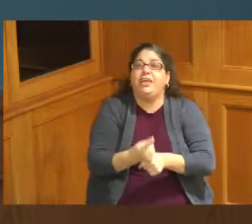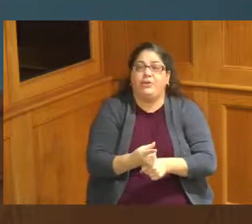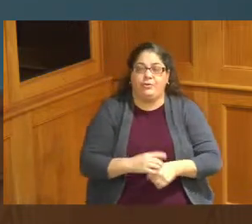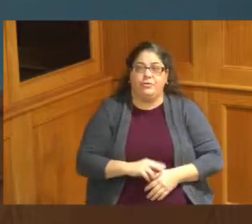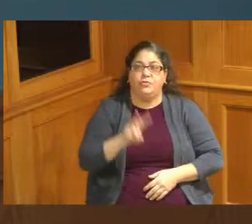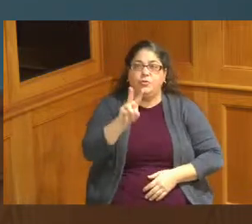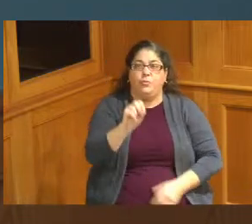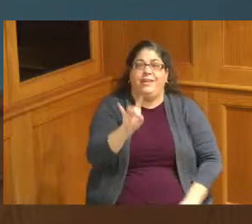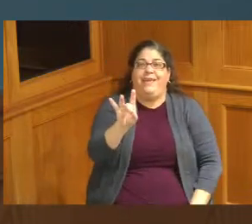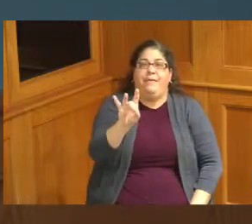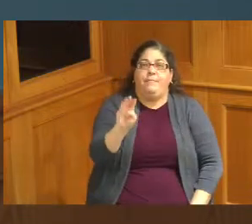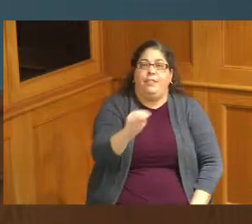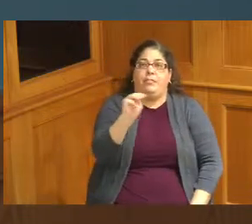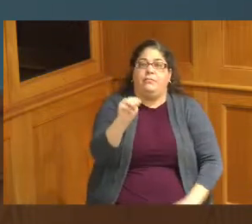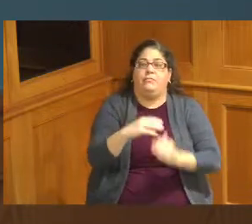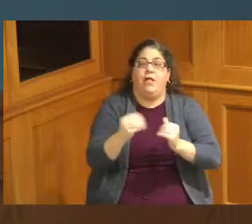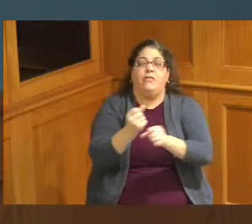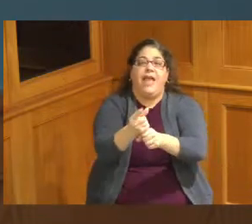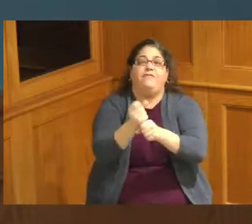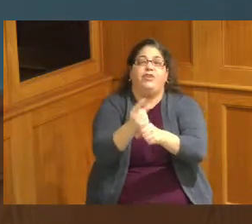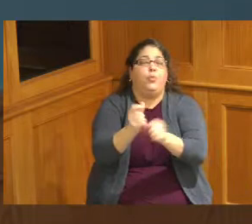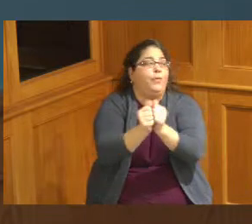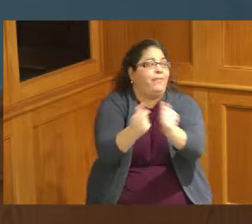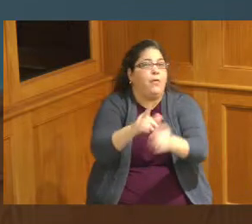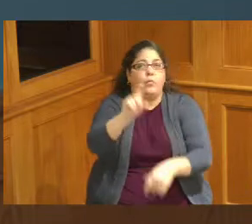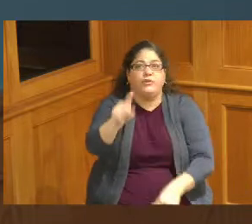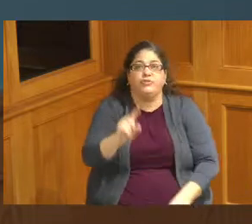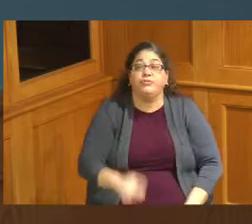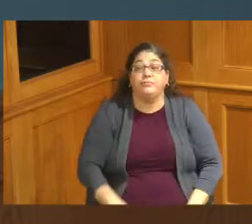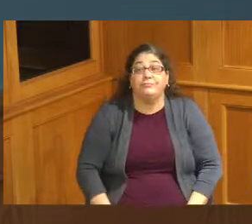million every single year without any questions